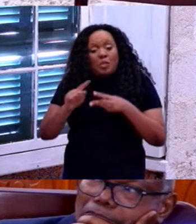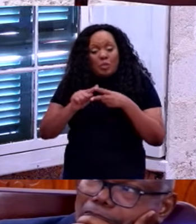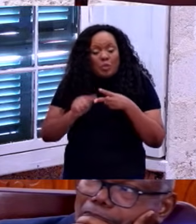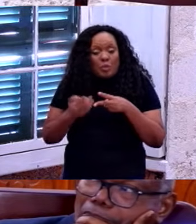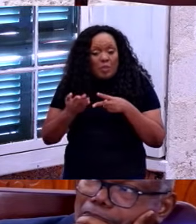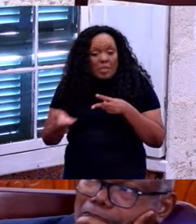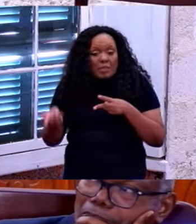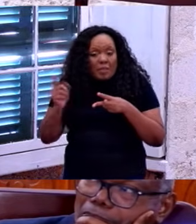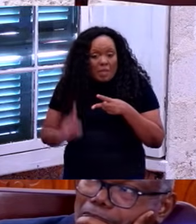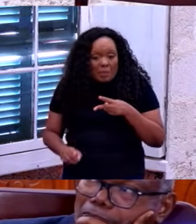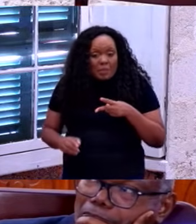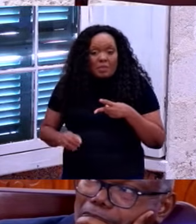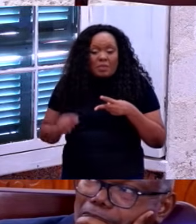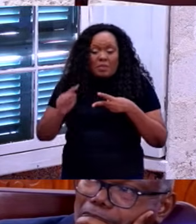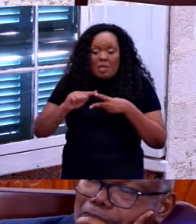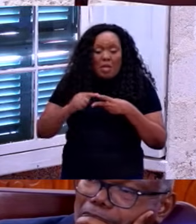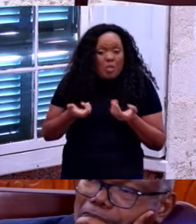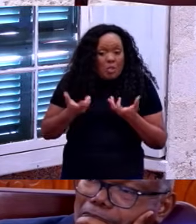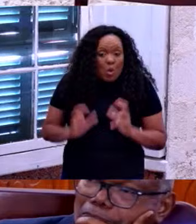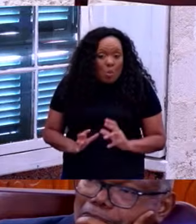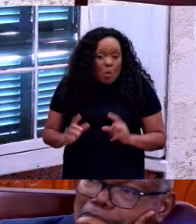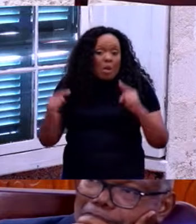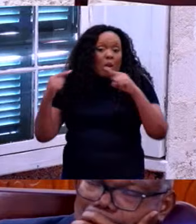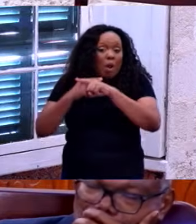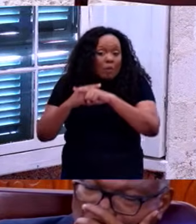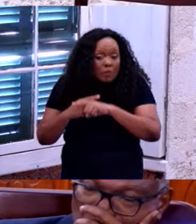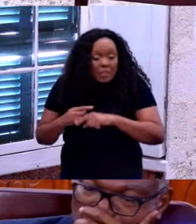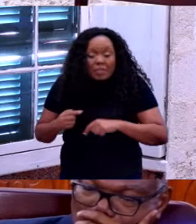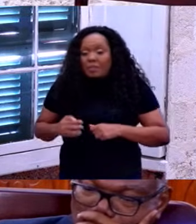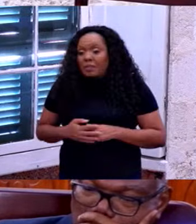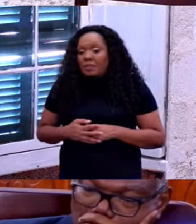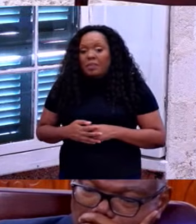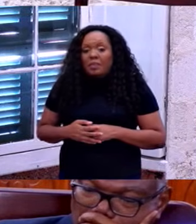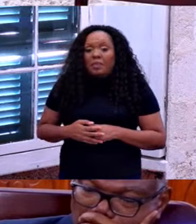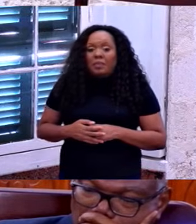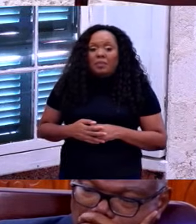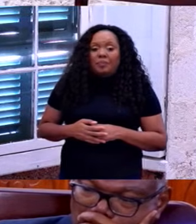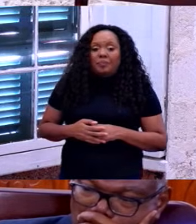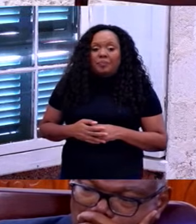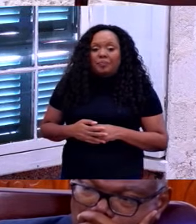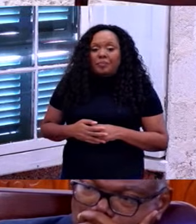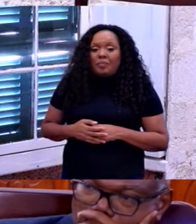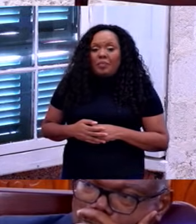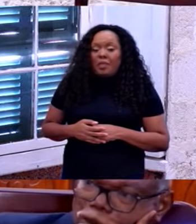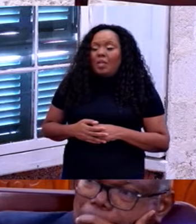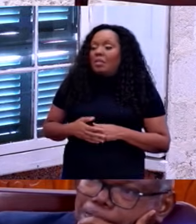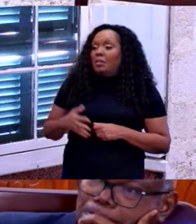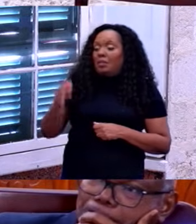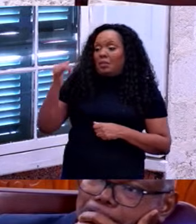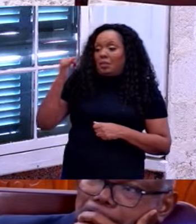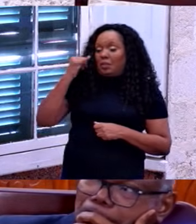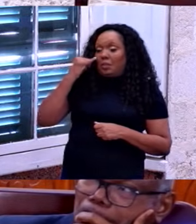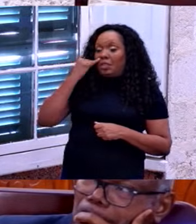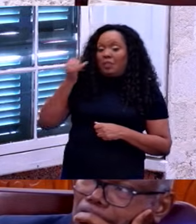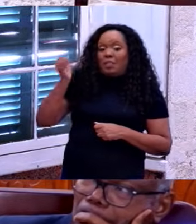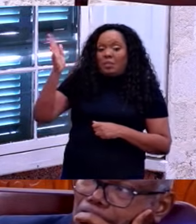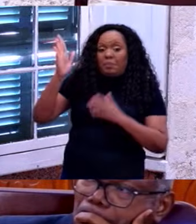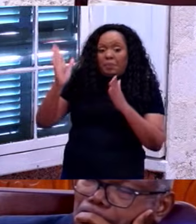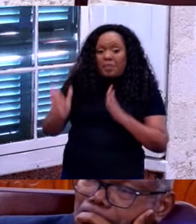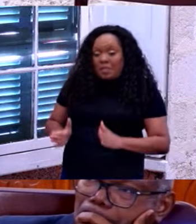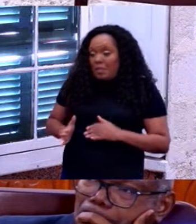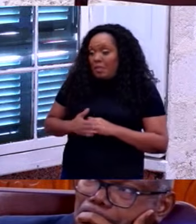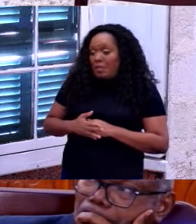these potential conflicts of a speaker who is elected and can't speak for his constituents, a speaker